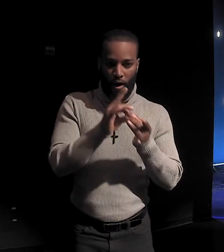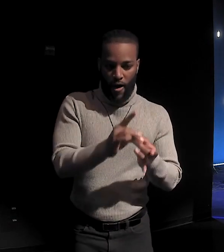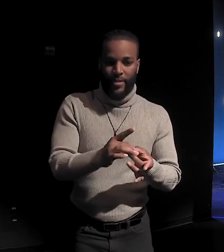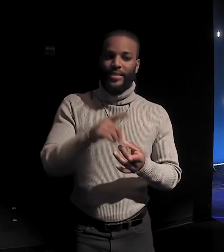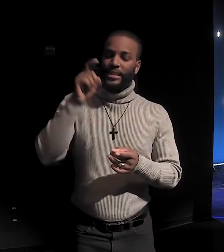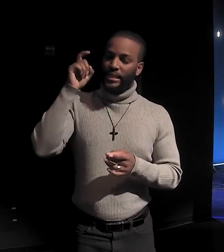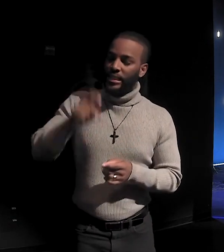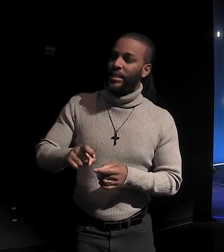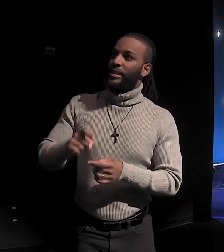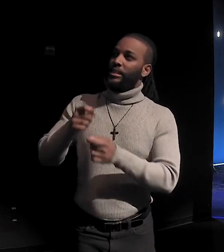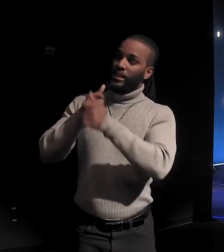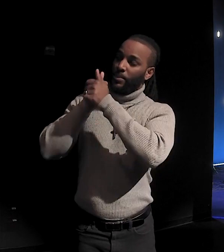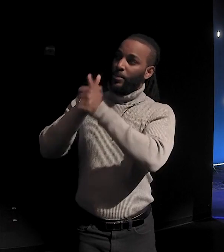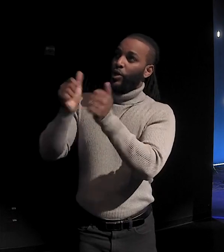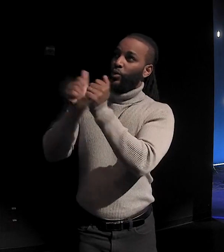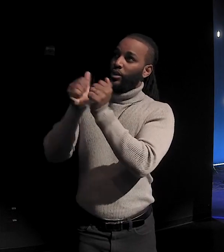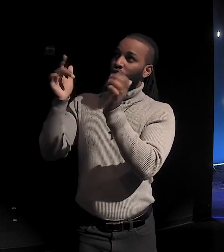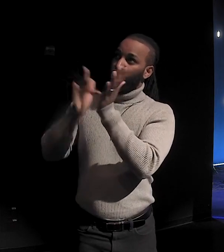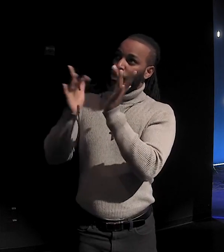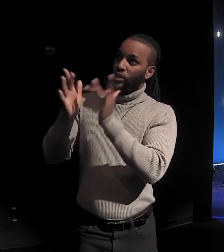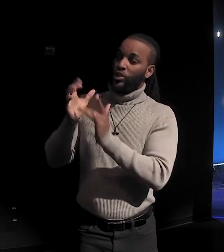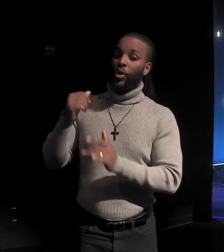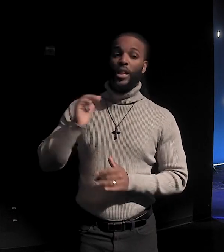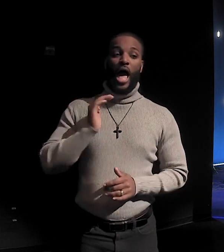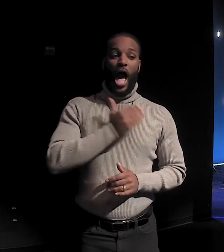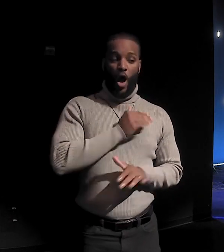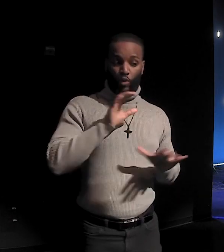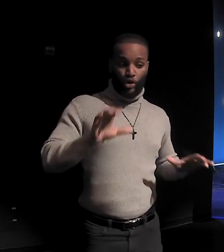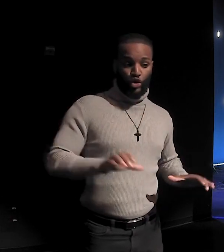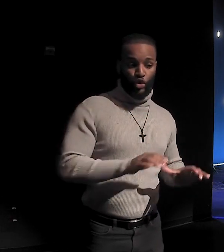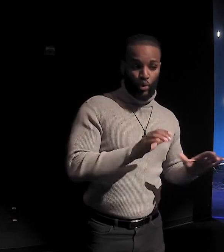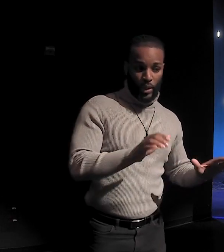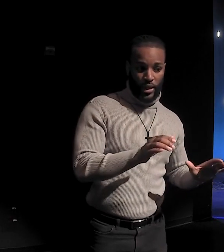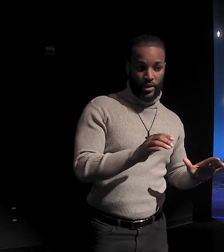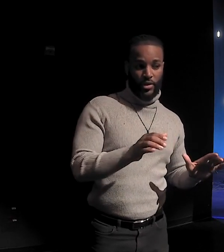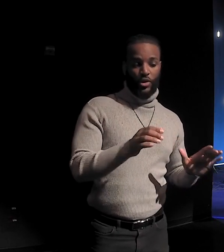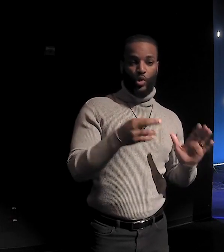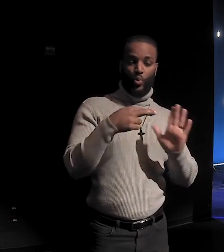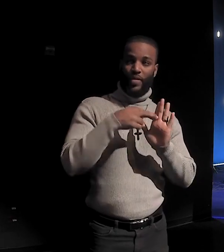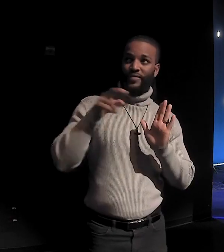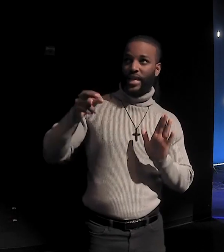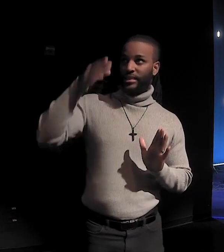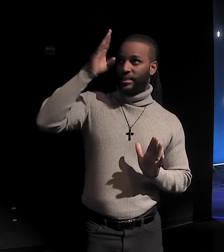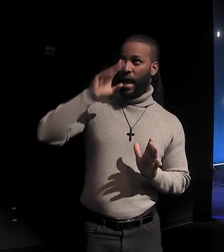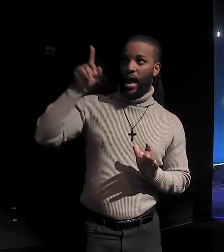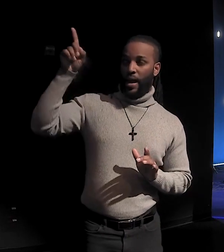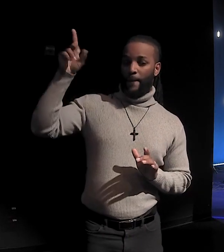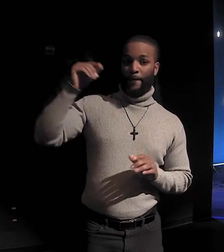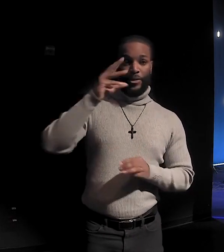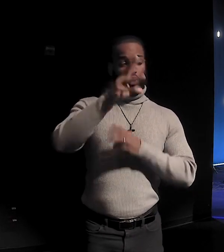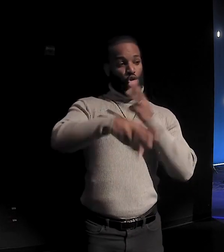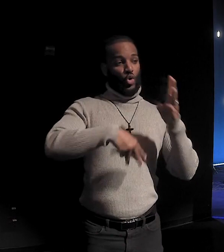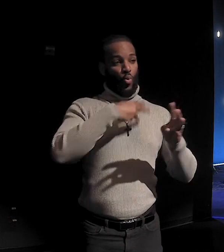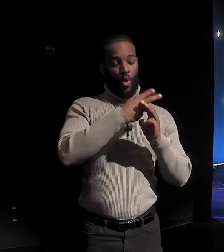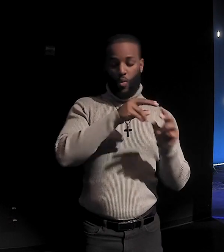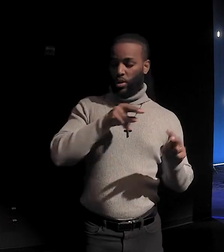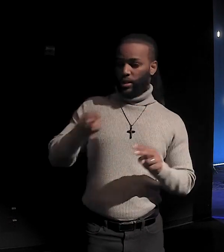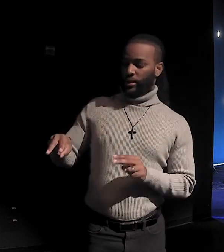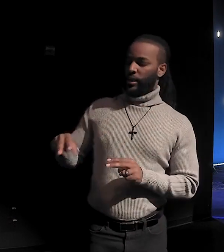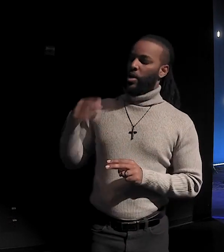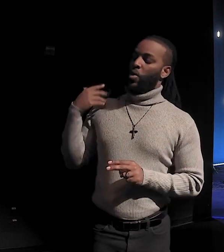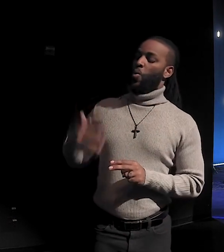Jesus so that our doing reflects the living God. And the world says,